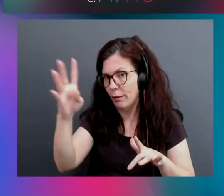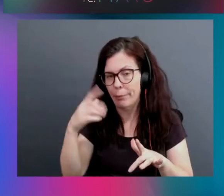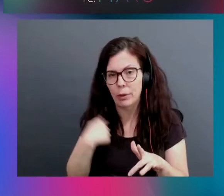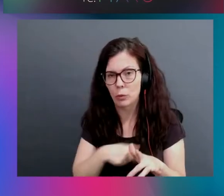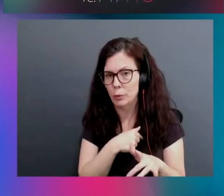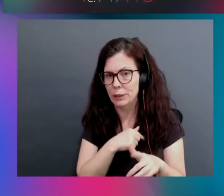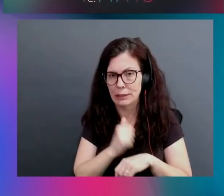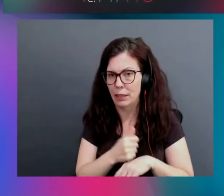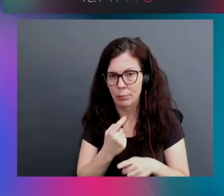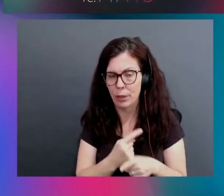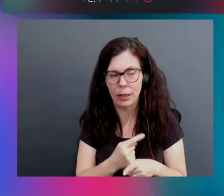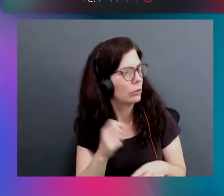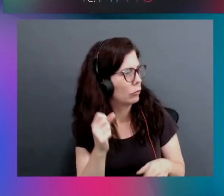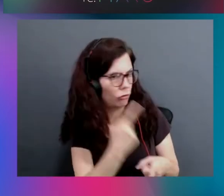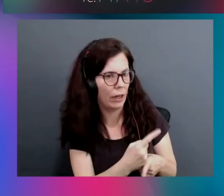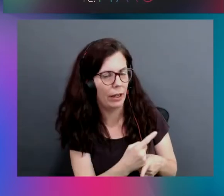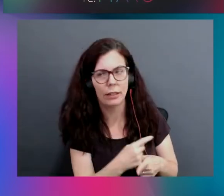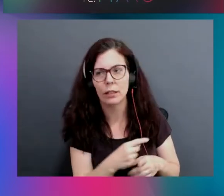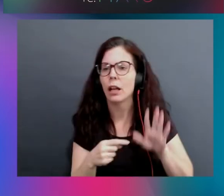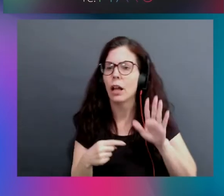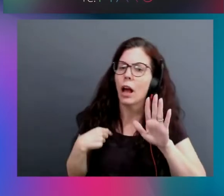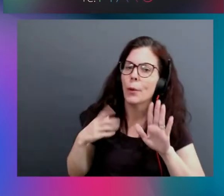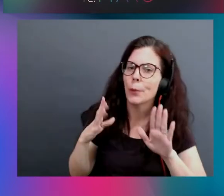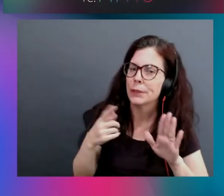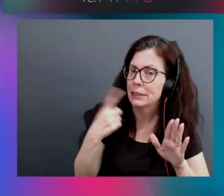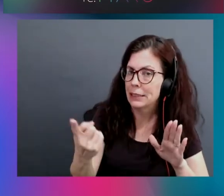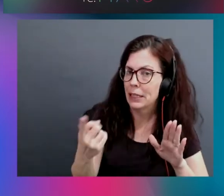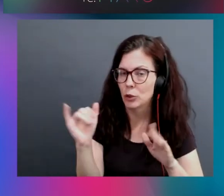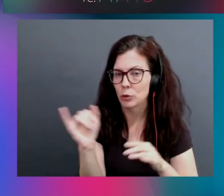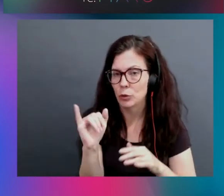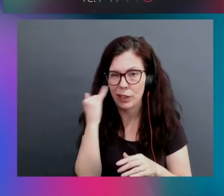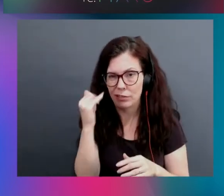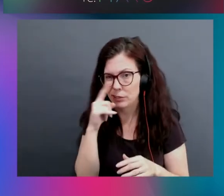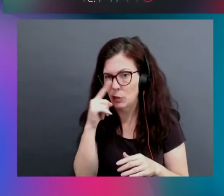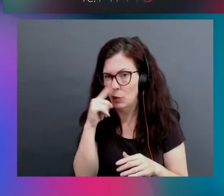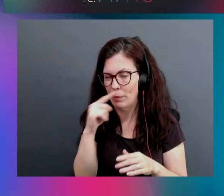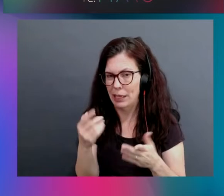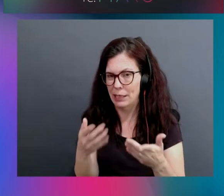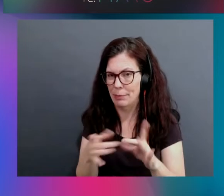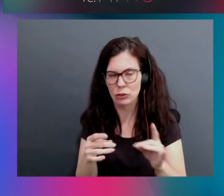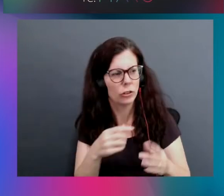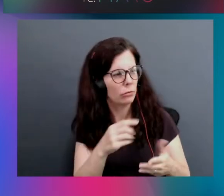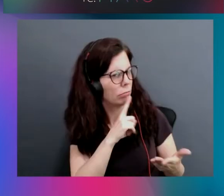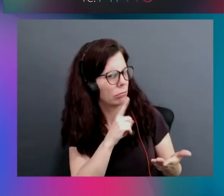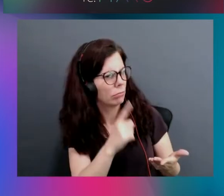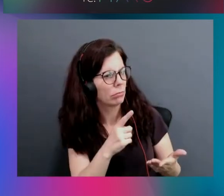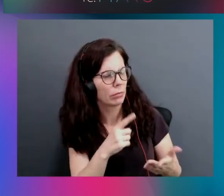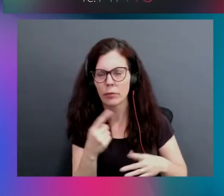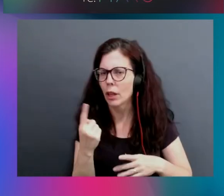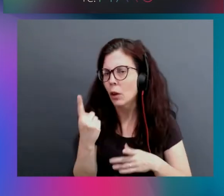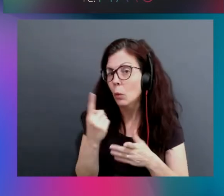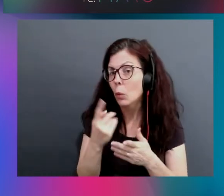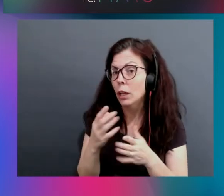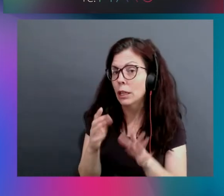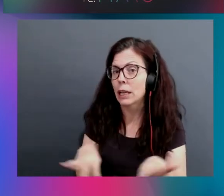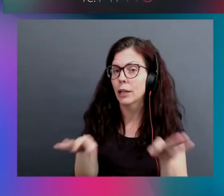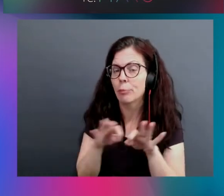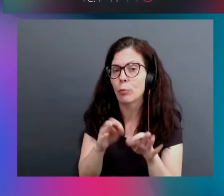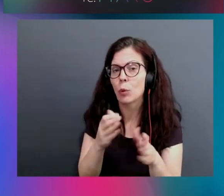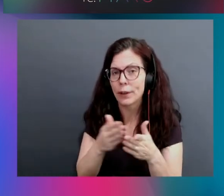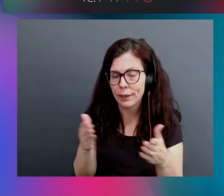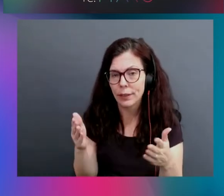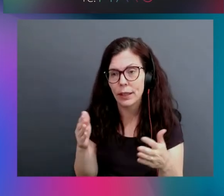right? Yeah. Oh, yeah, right. And I would say, if you allow me to mention something, is that I think one of the important things